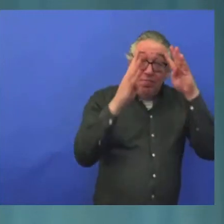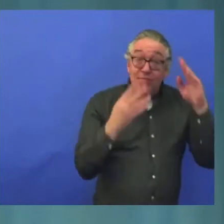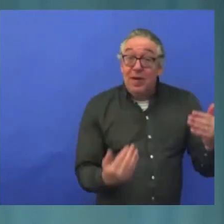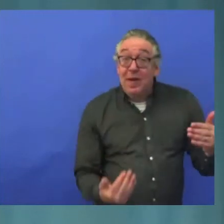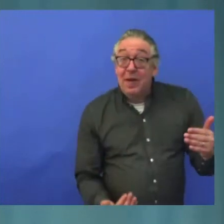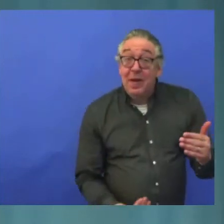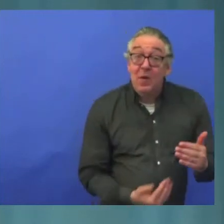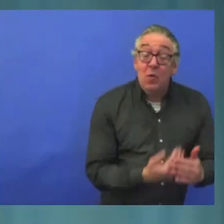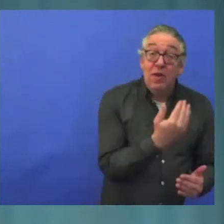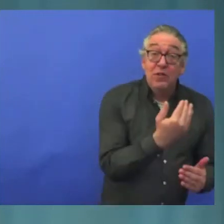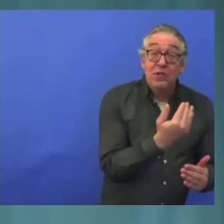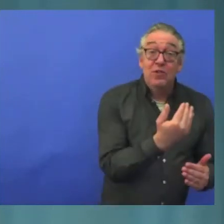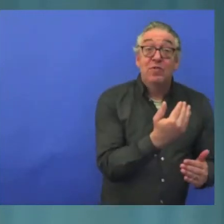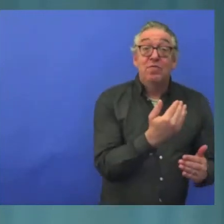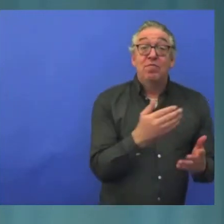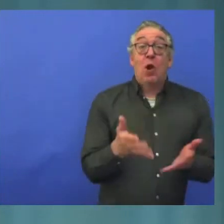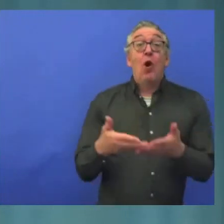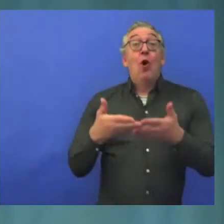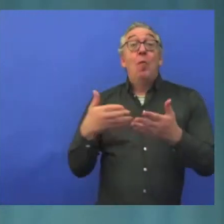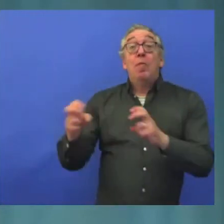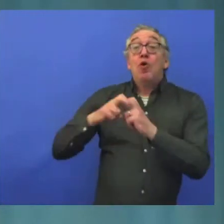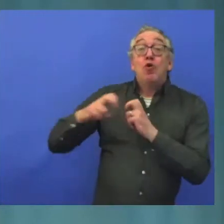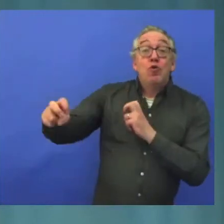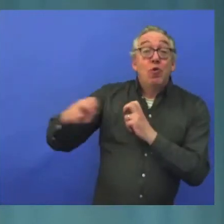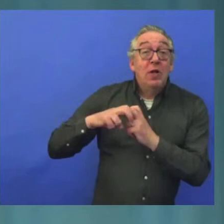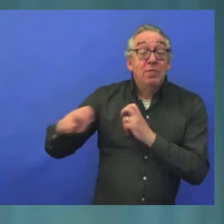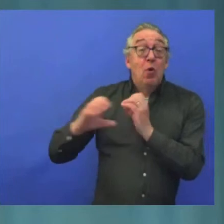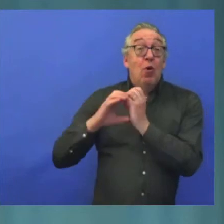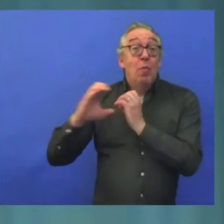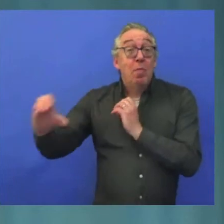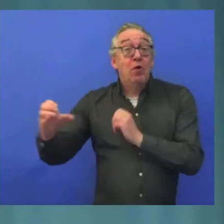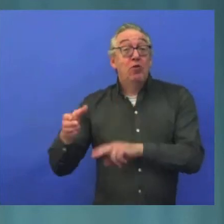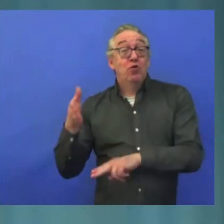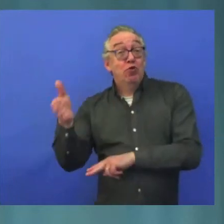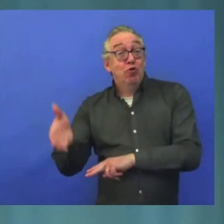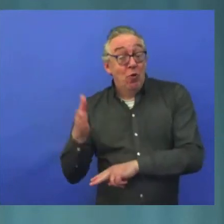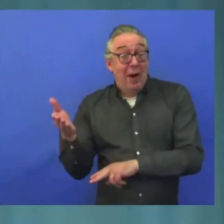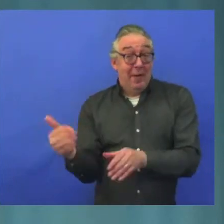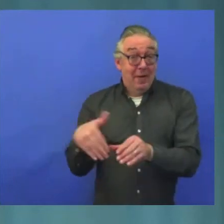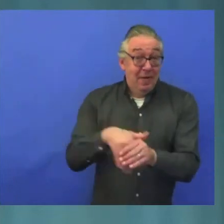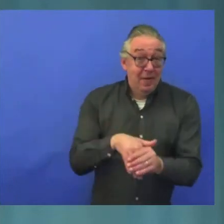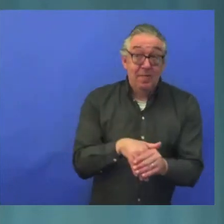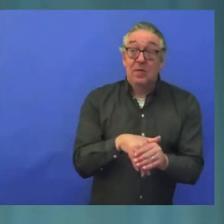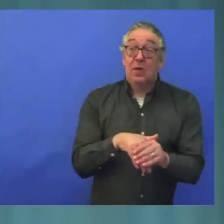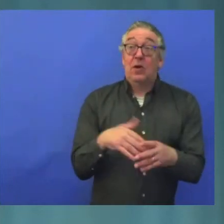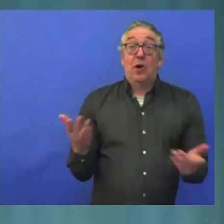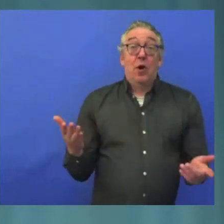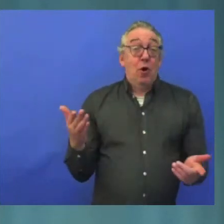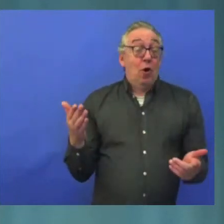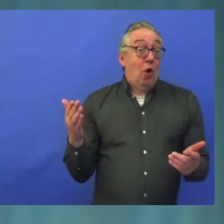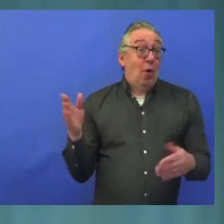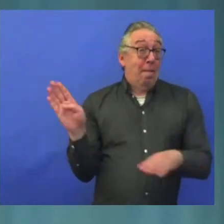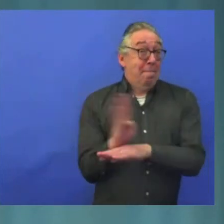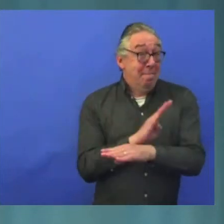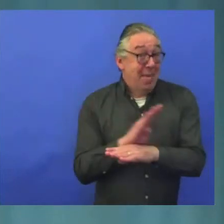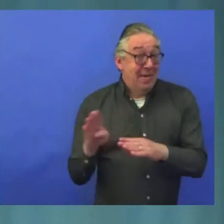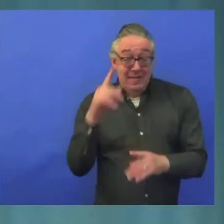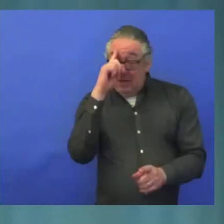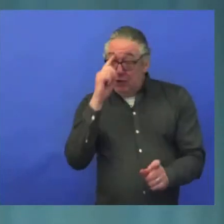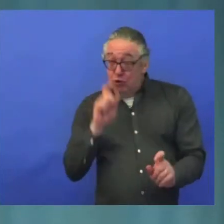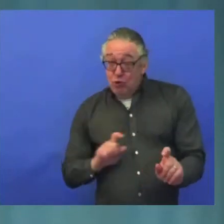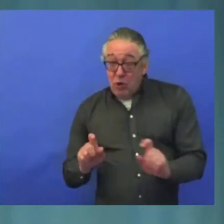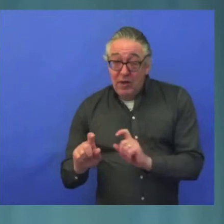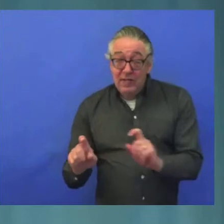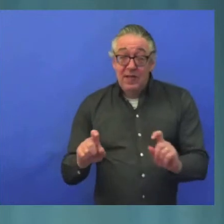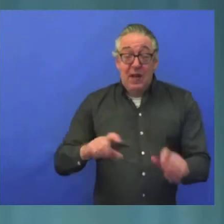transportation system to financial inclusion, corporate strategies to national action plans, and much,